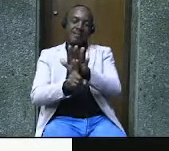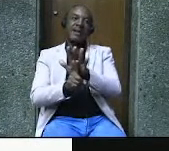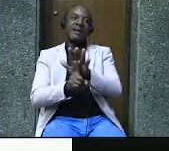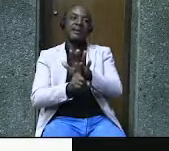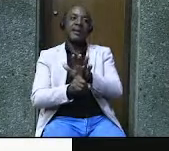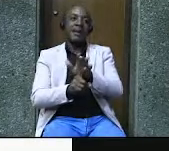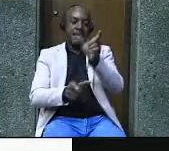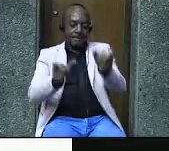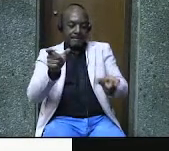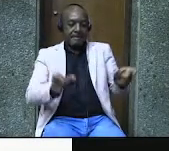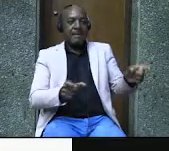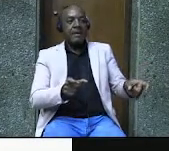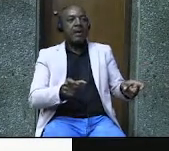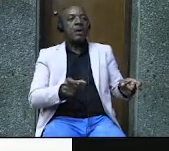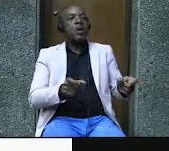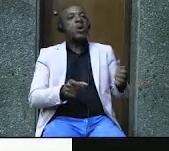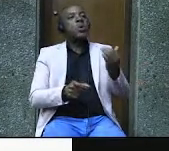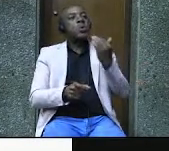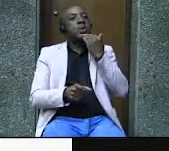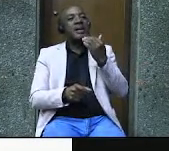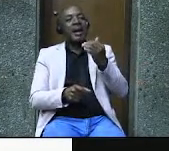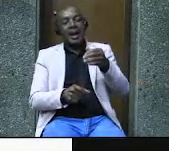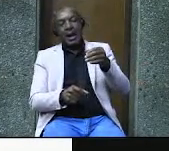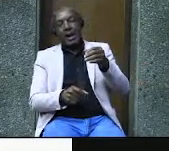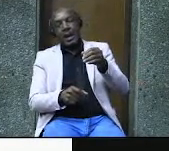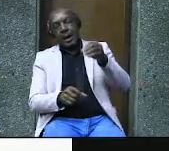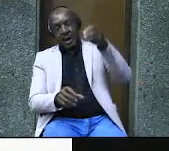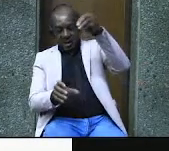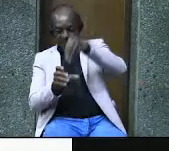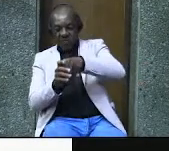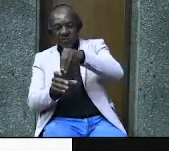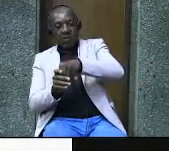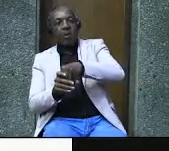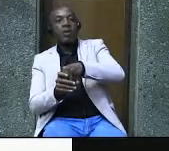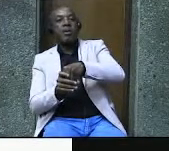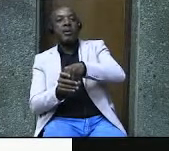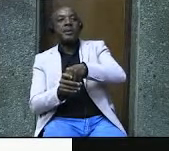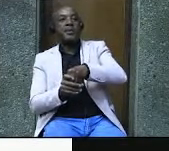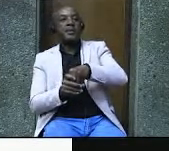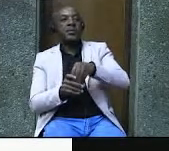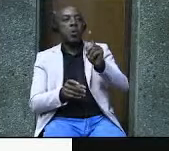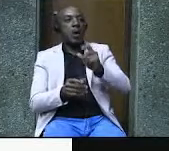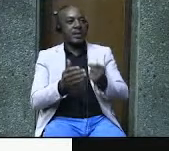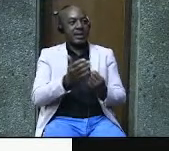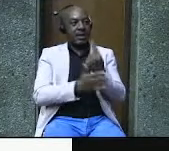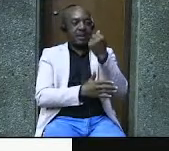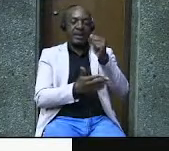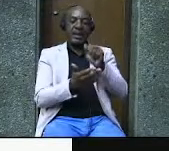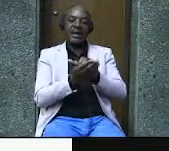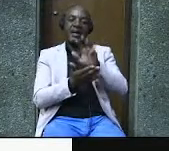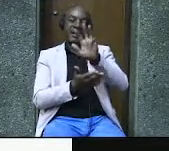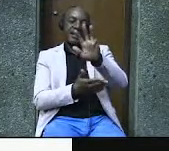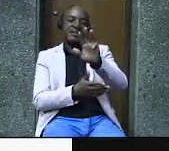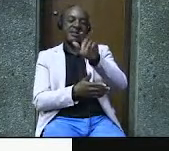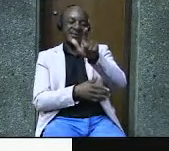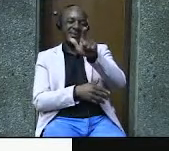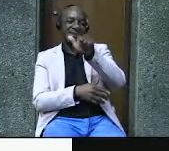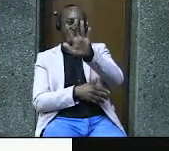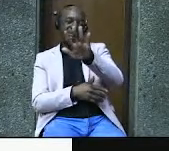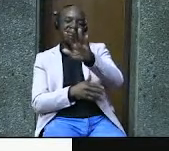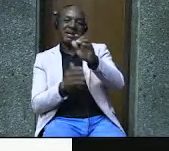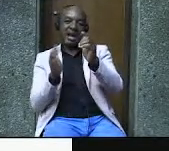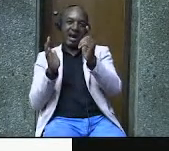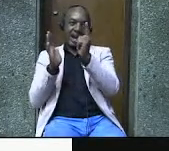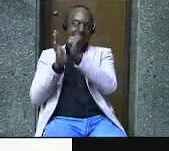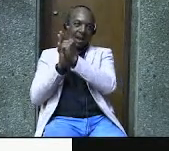Mediation takes place in terms of clause 19 of the bill, And where mediation does not yield results,